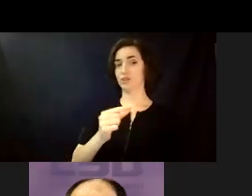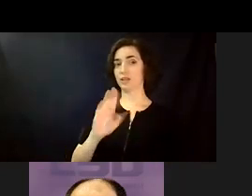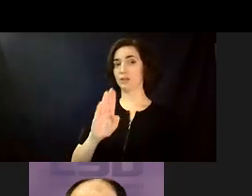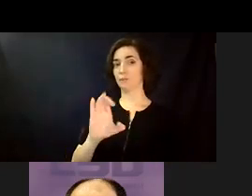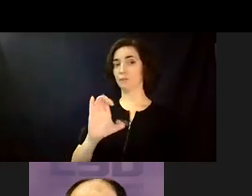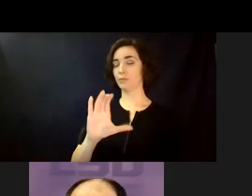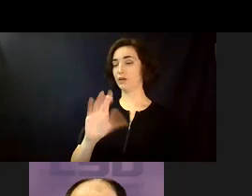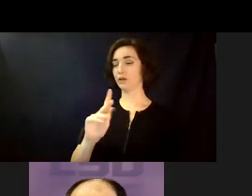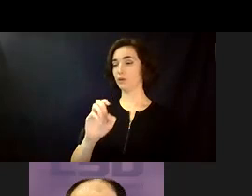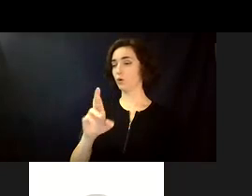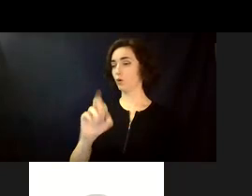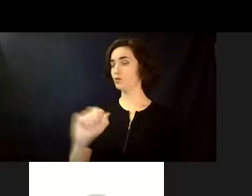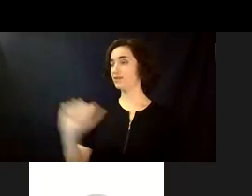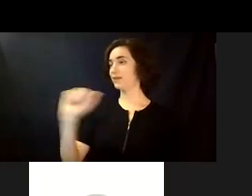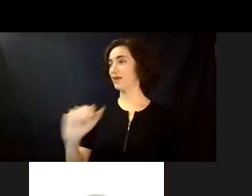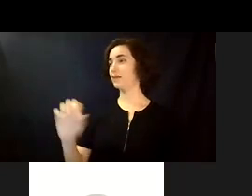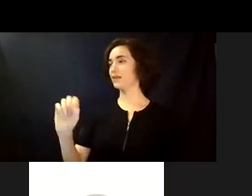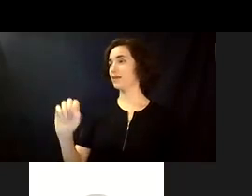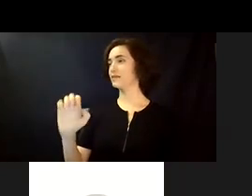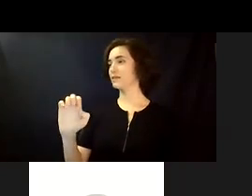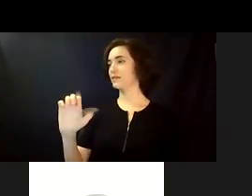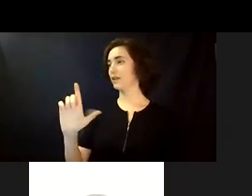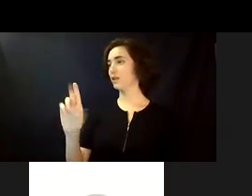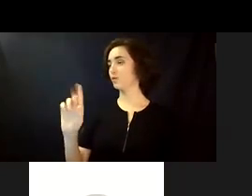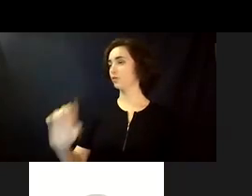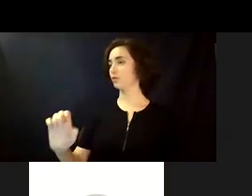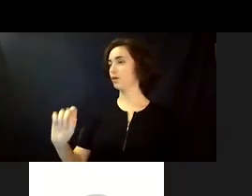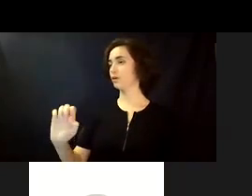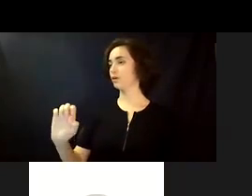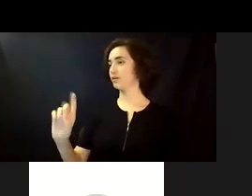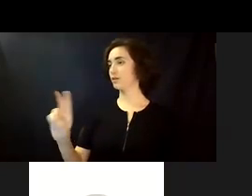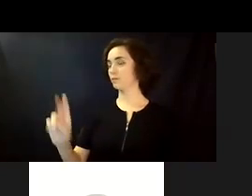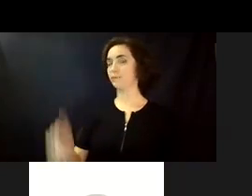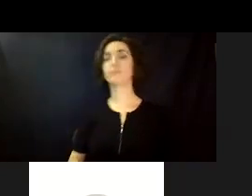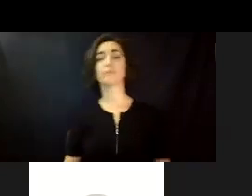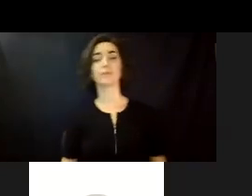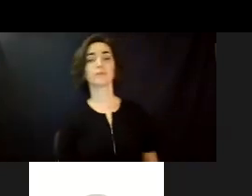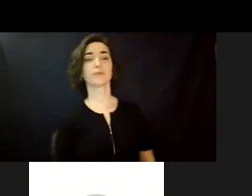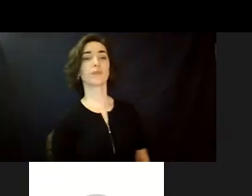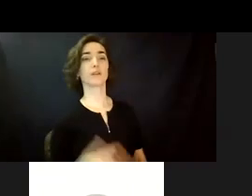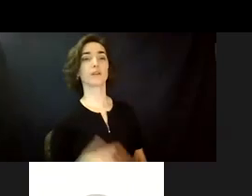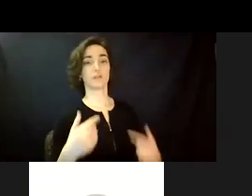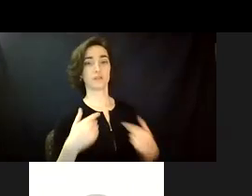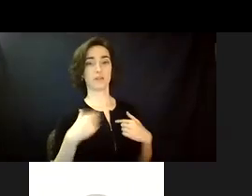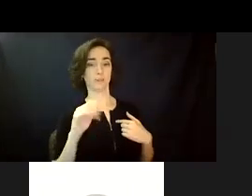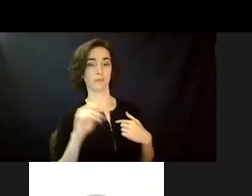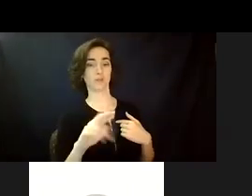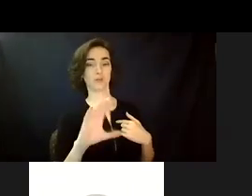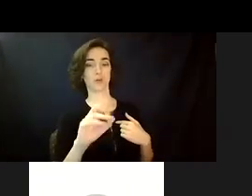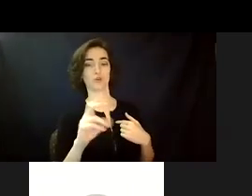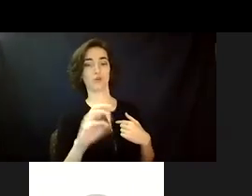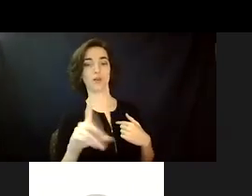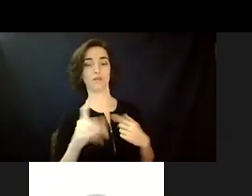Thank you, Dr. Beckers. And this is Benjamin Cornwell from LSU. The best ways to contact us